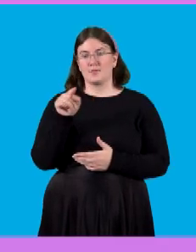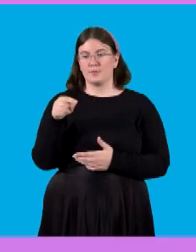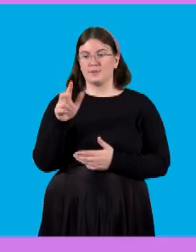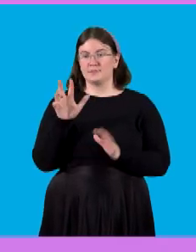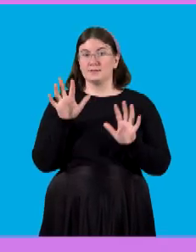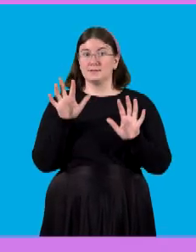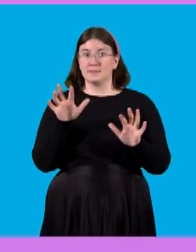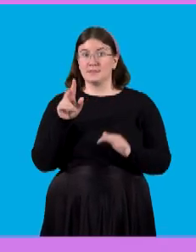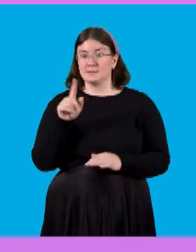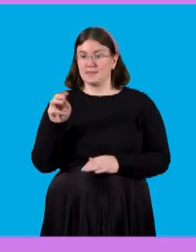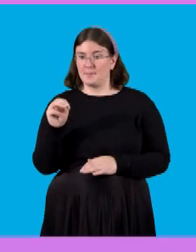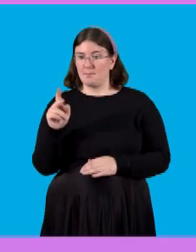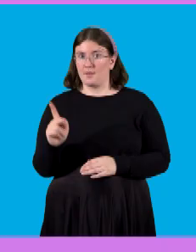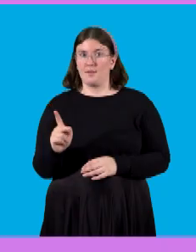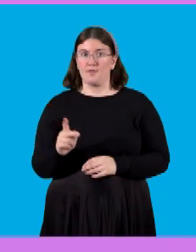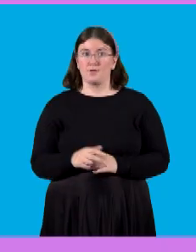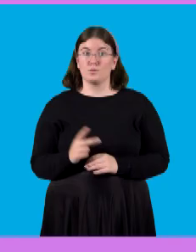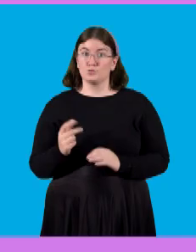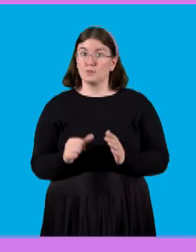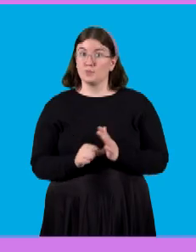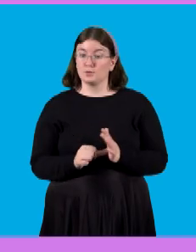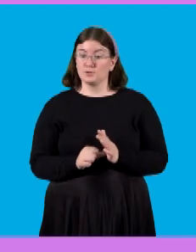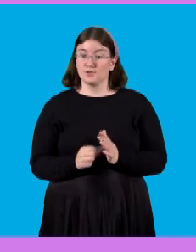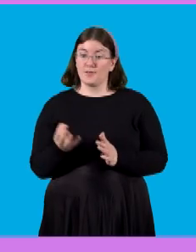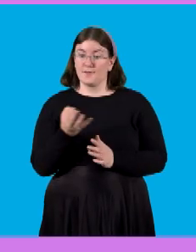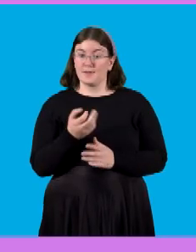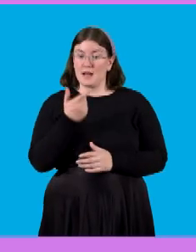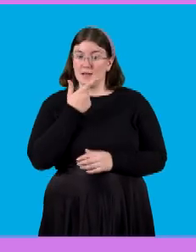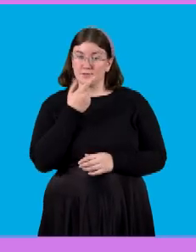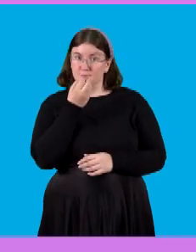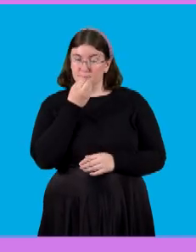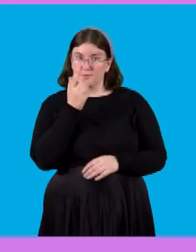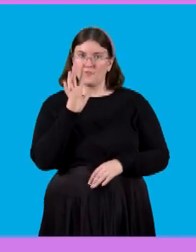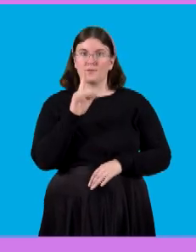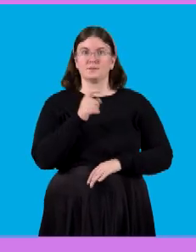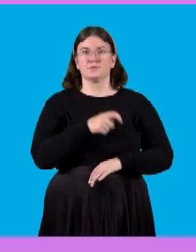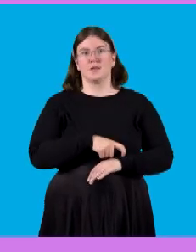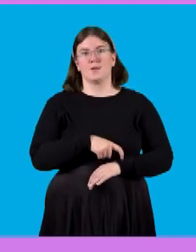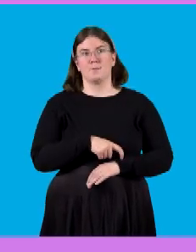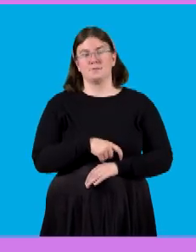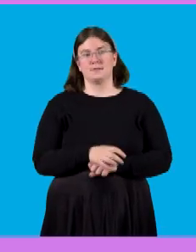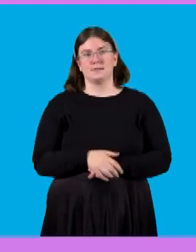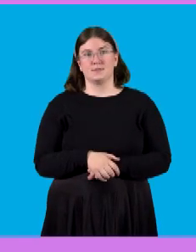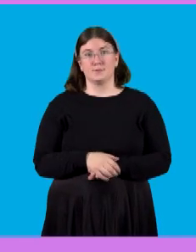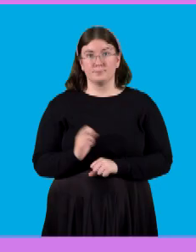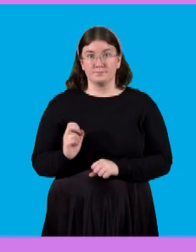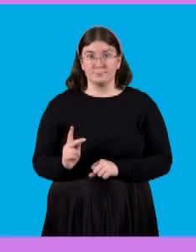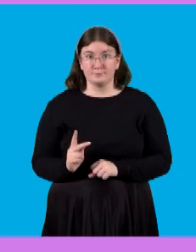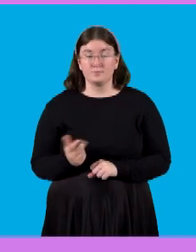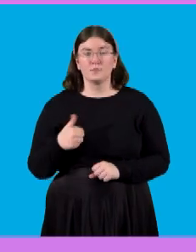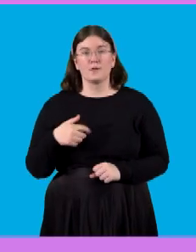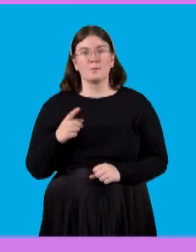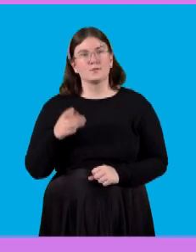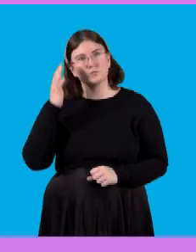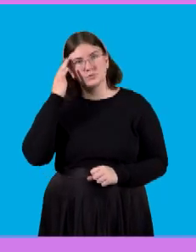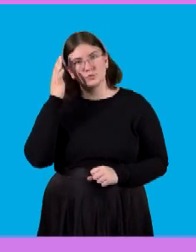98,10 ZMK. And then important also to note, the three of them, they had lunch 5 times at the hotel.